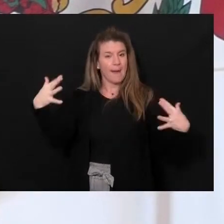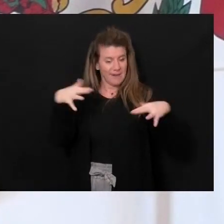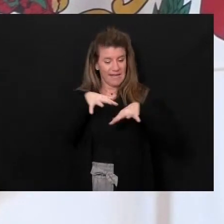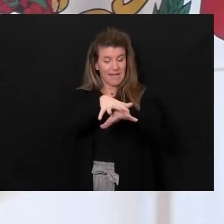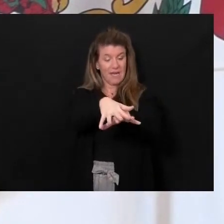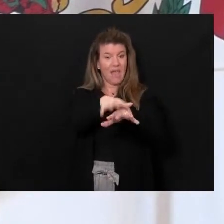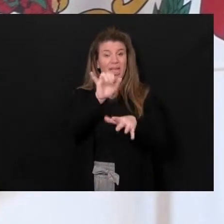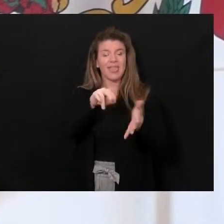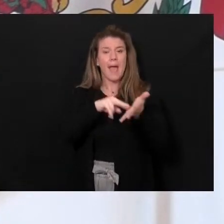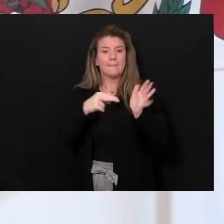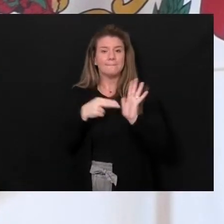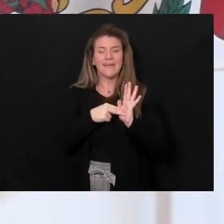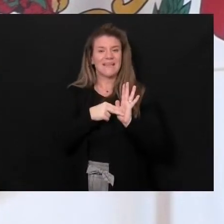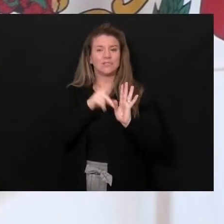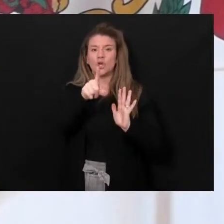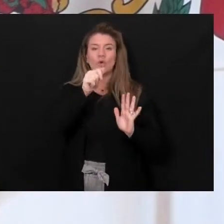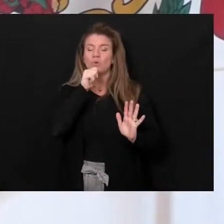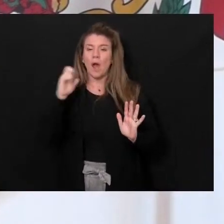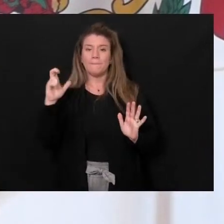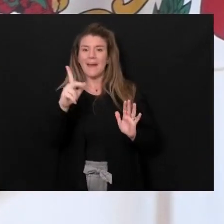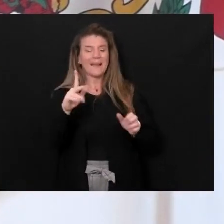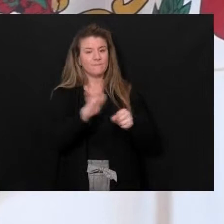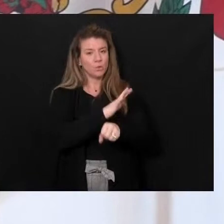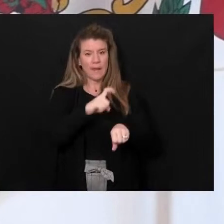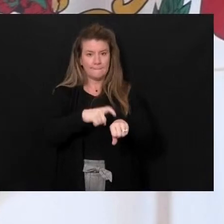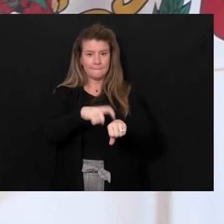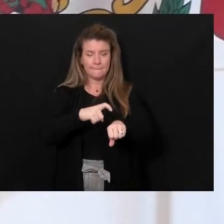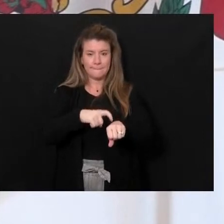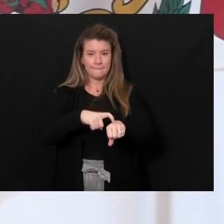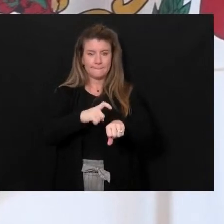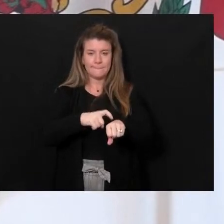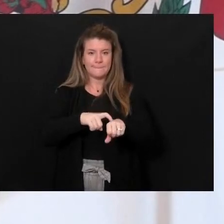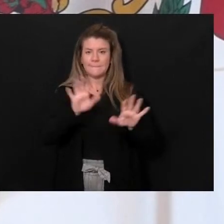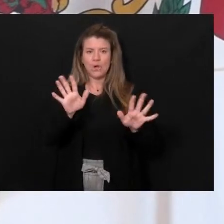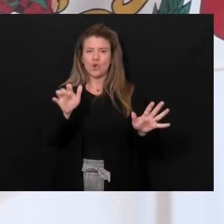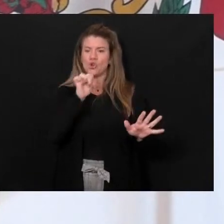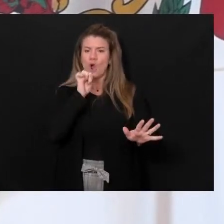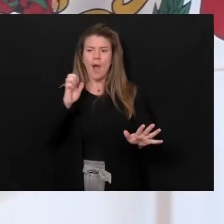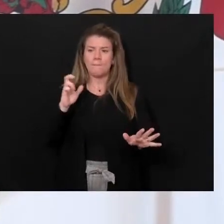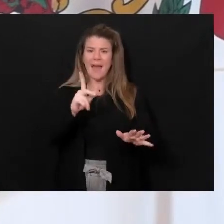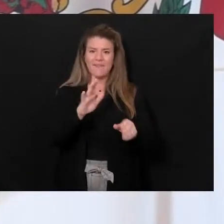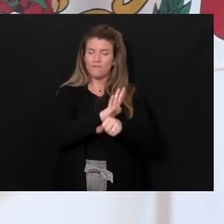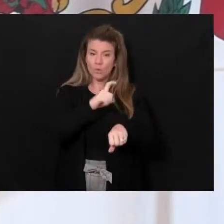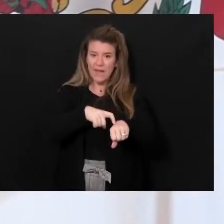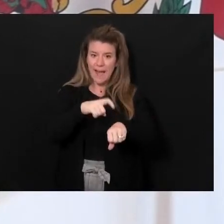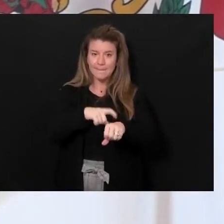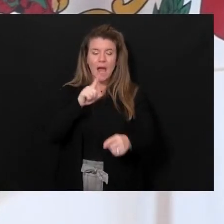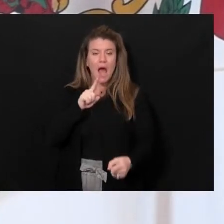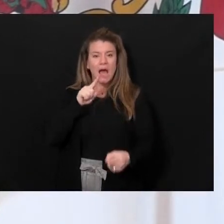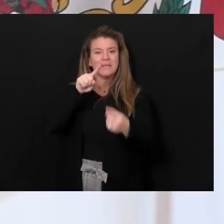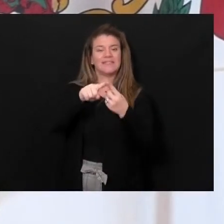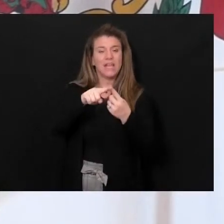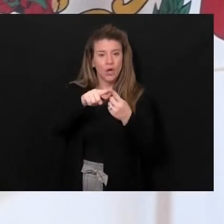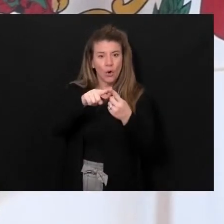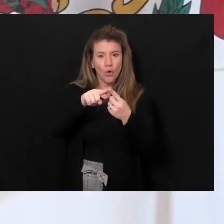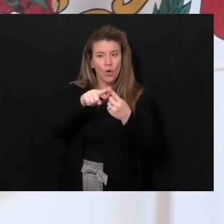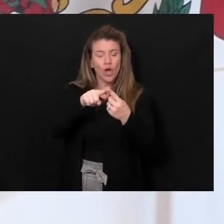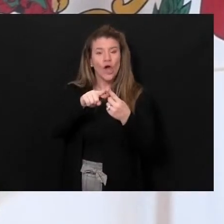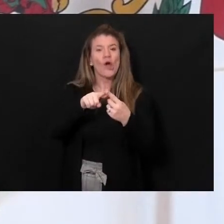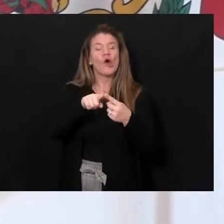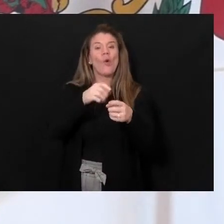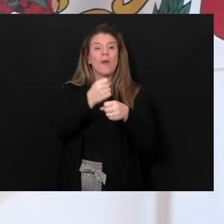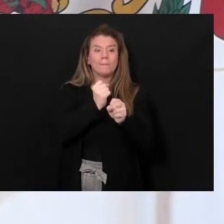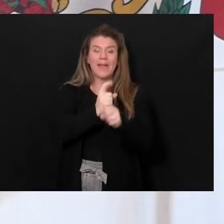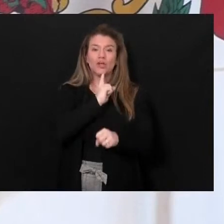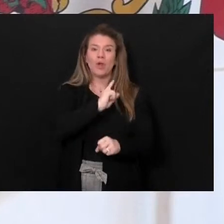says you won't go back full time. You won't do that until we reach a point in time where you've received